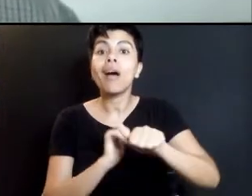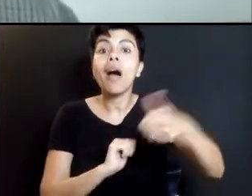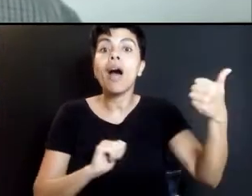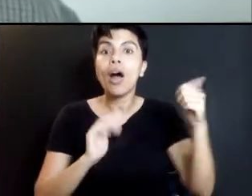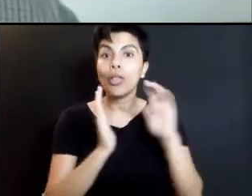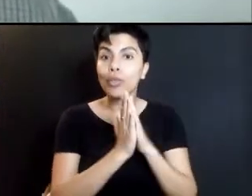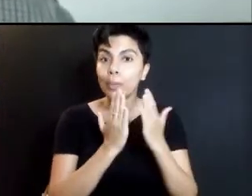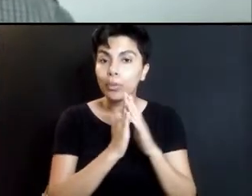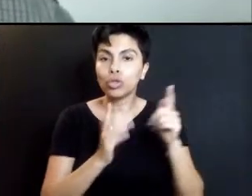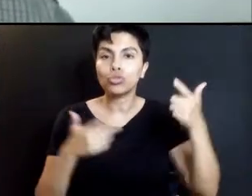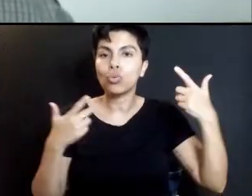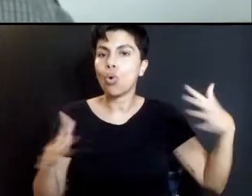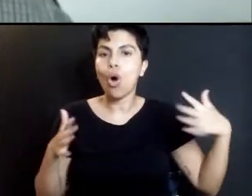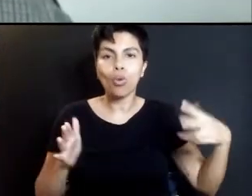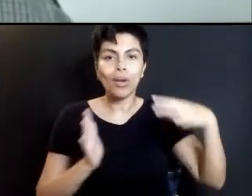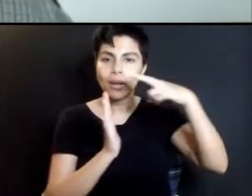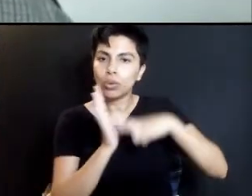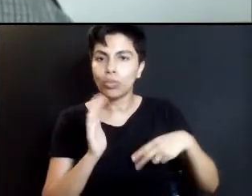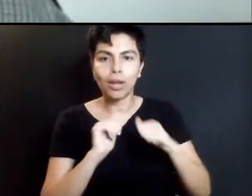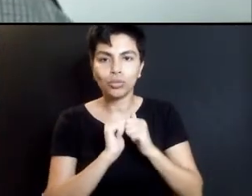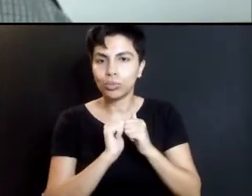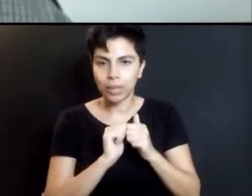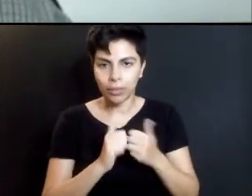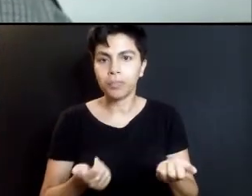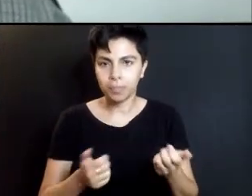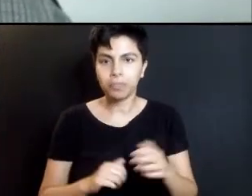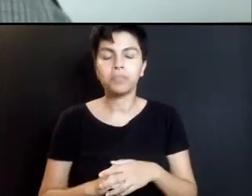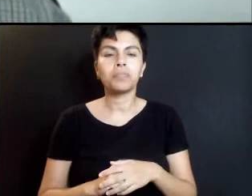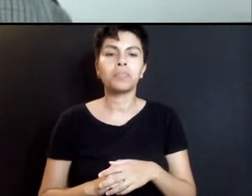your child or your student might have already read.